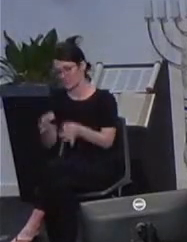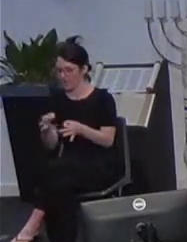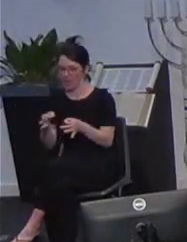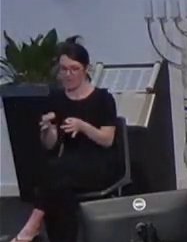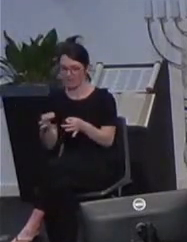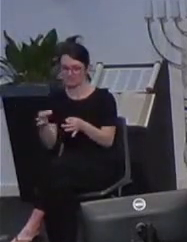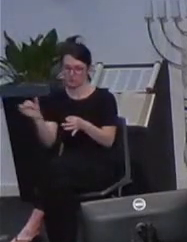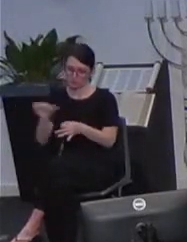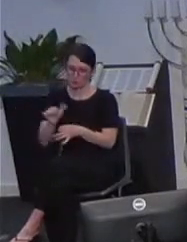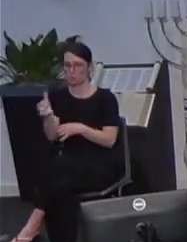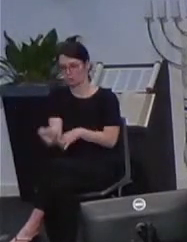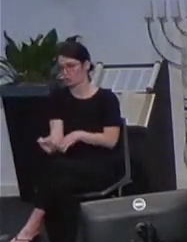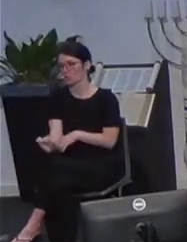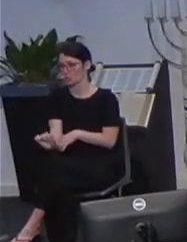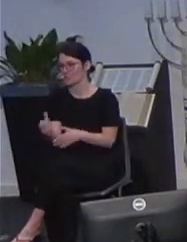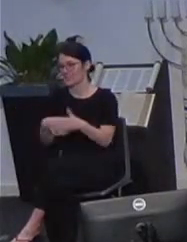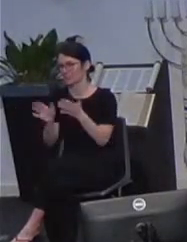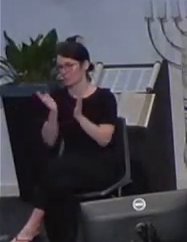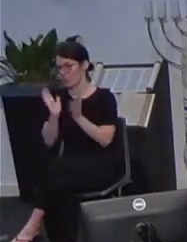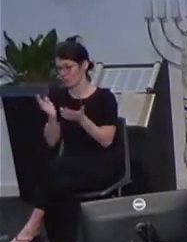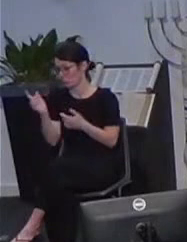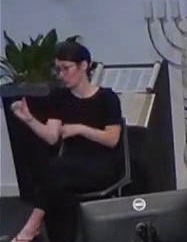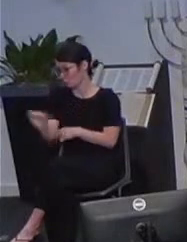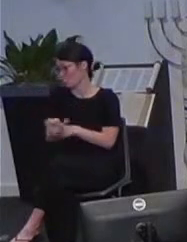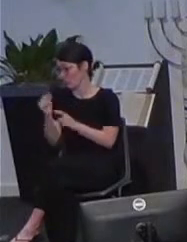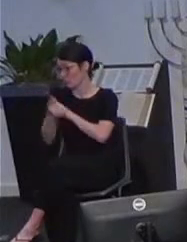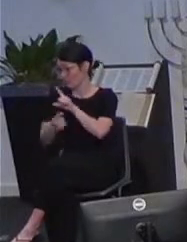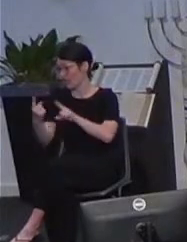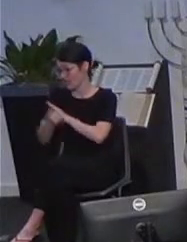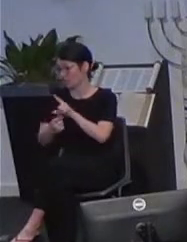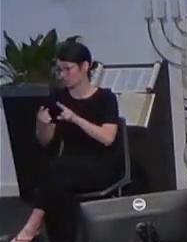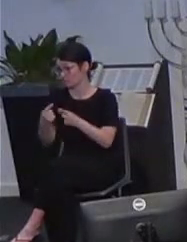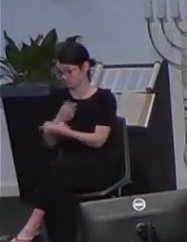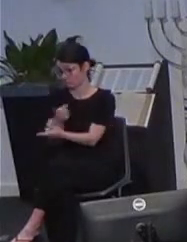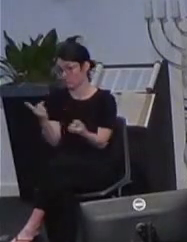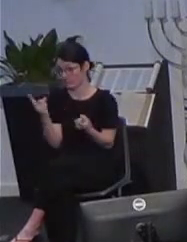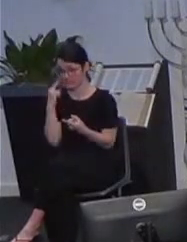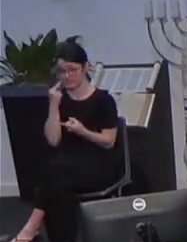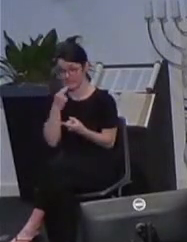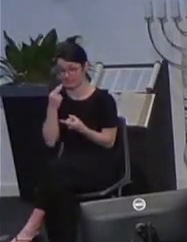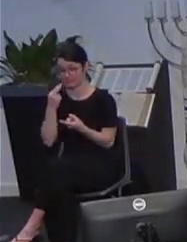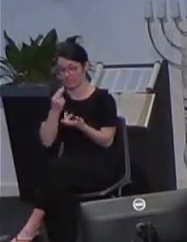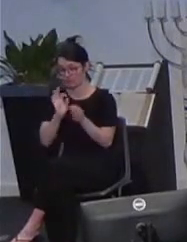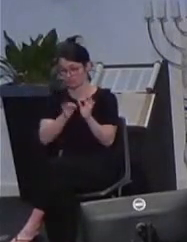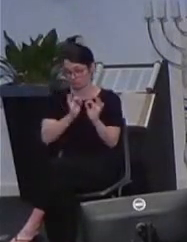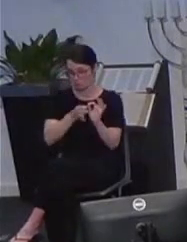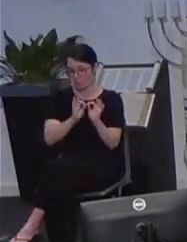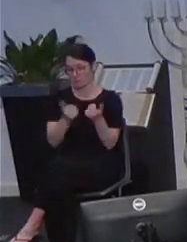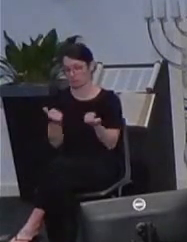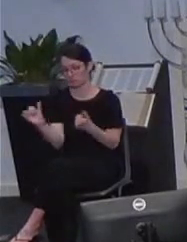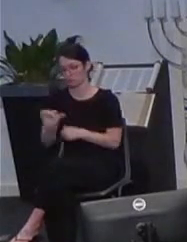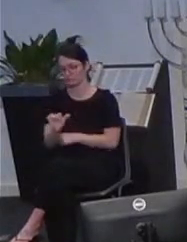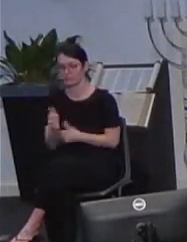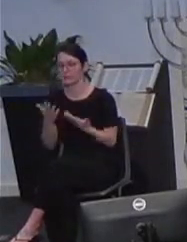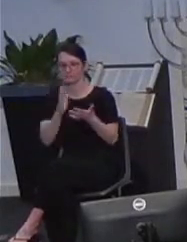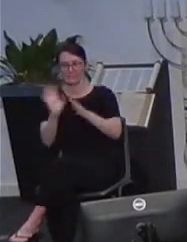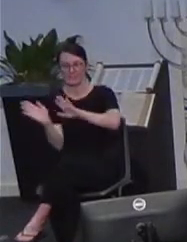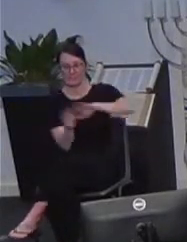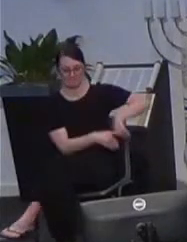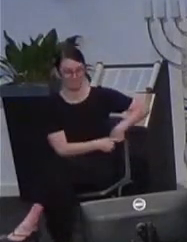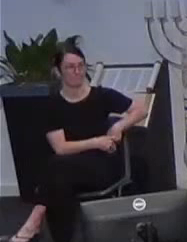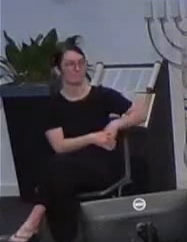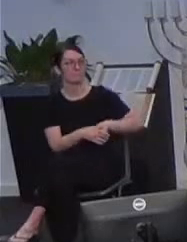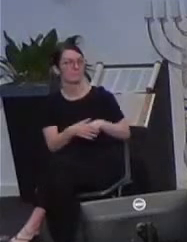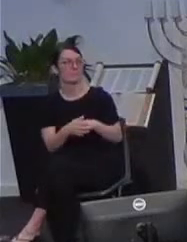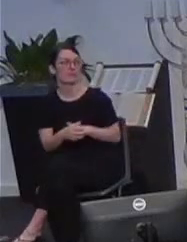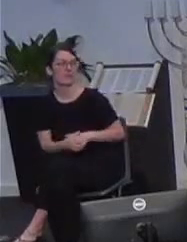reading, and then I have a dark pair when I'm out in the sun. And Margaret has the same. And we have